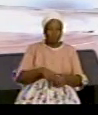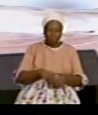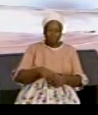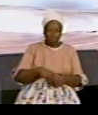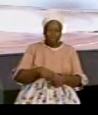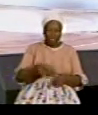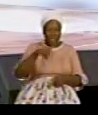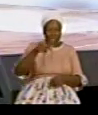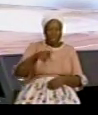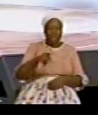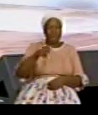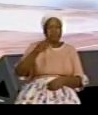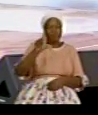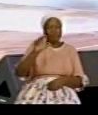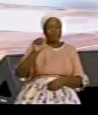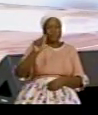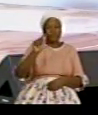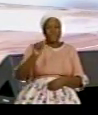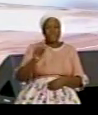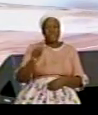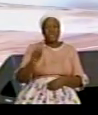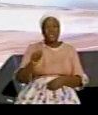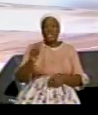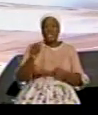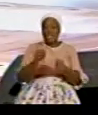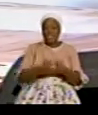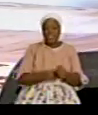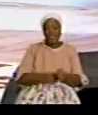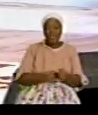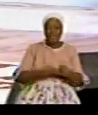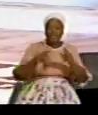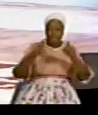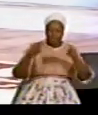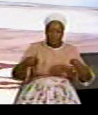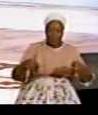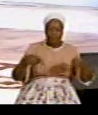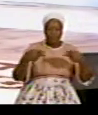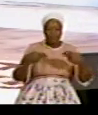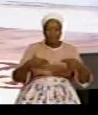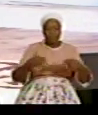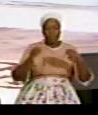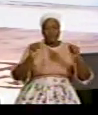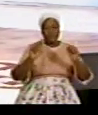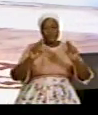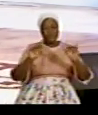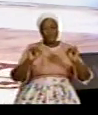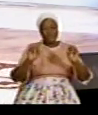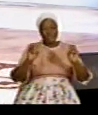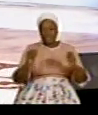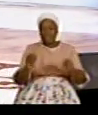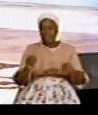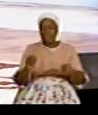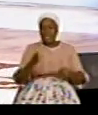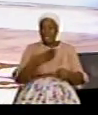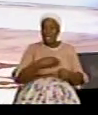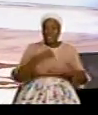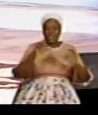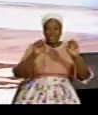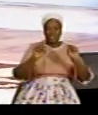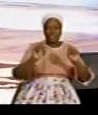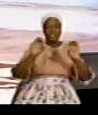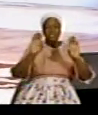Pharisee, every Sadducee, every scribe, every idea, every tradition, every opinion,